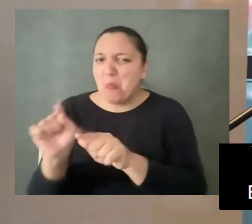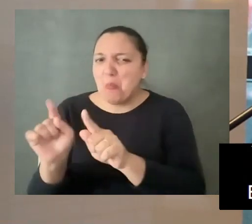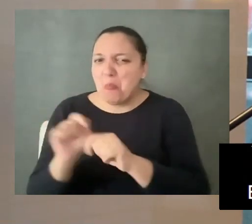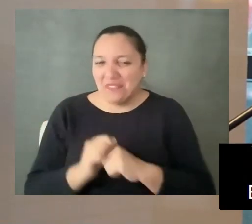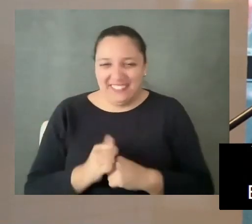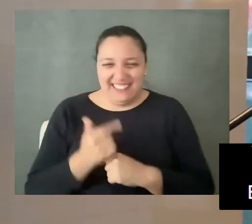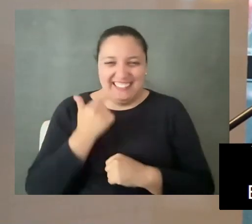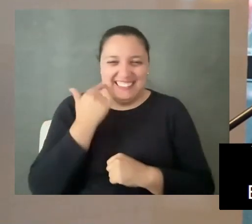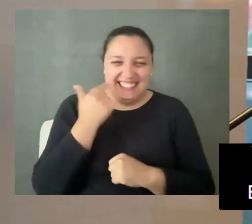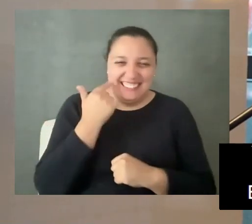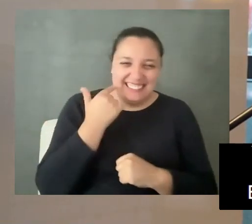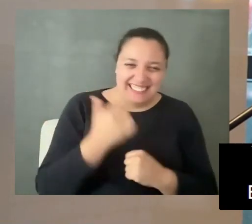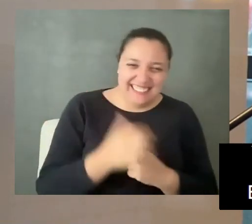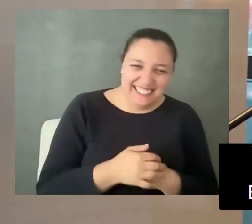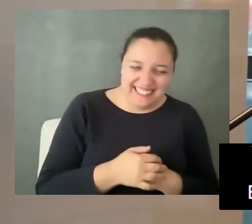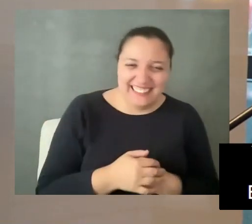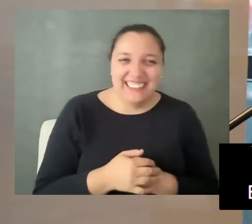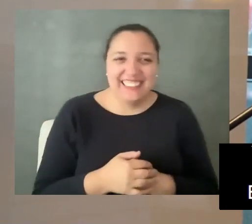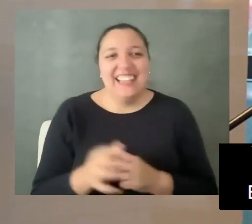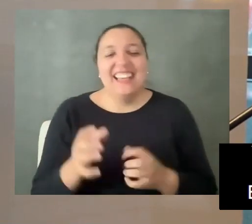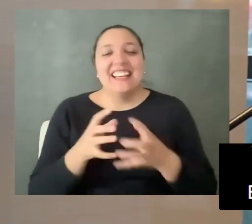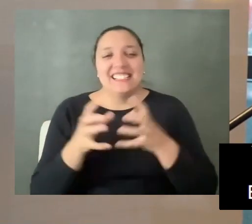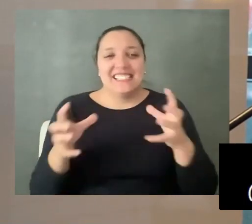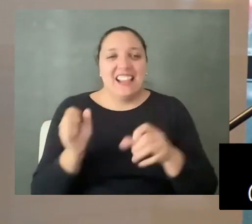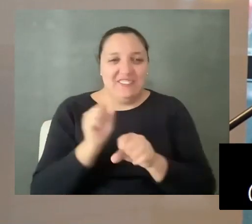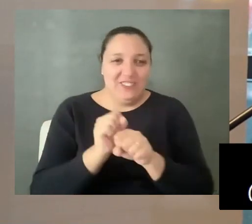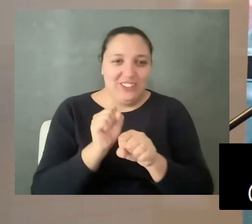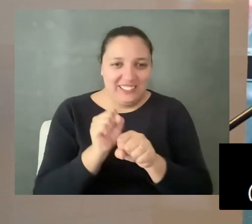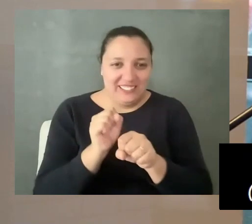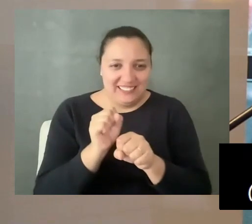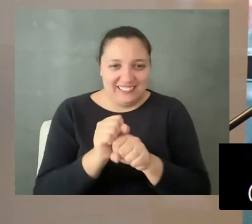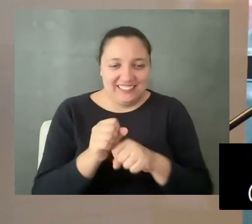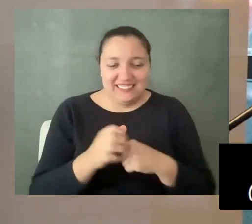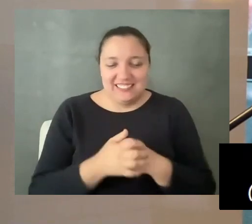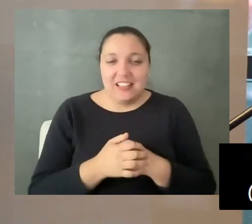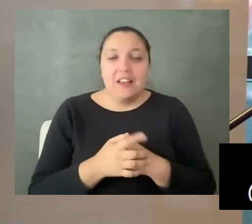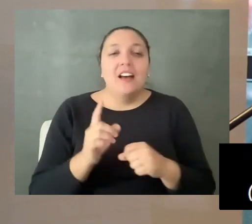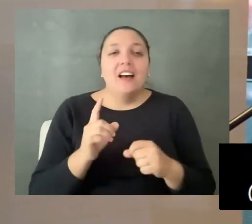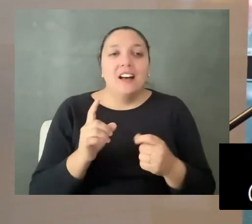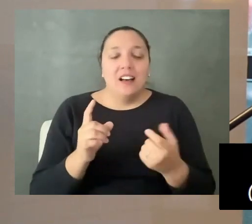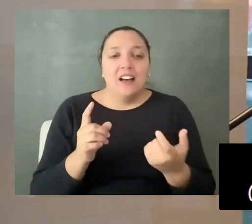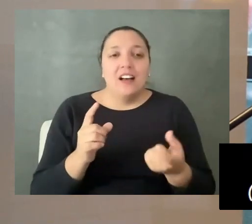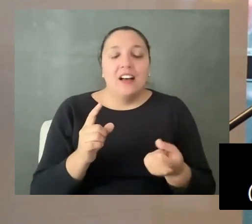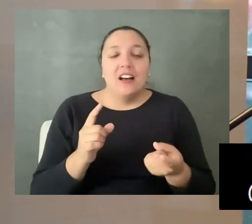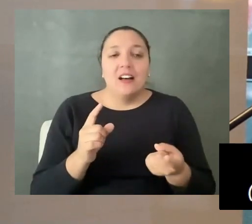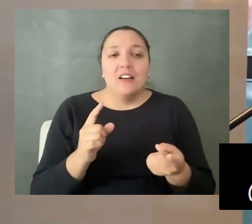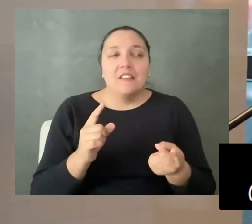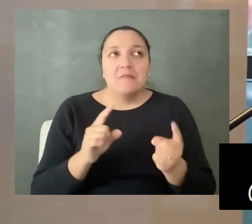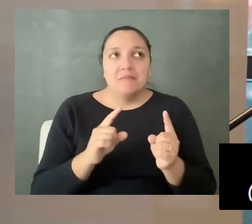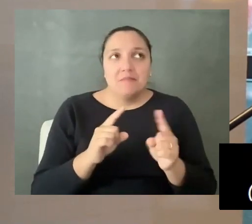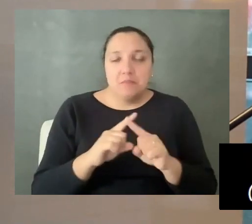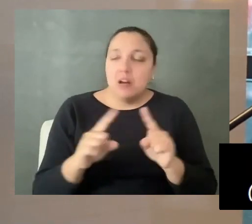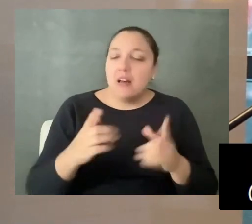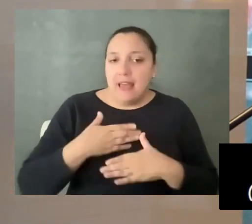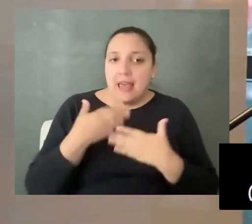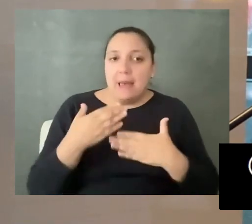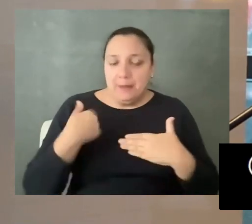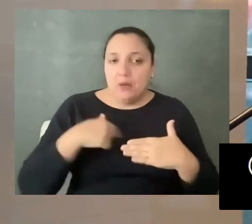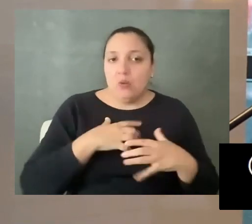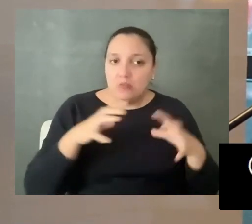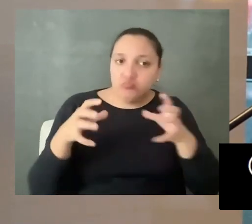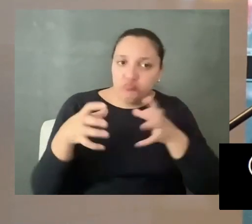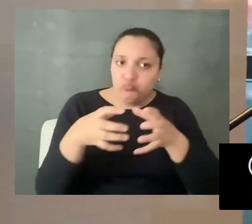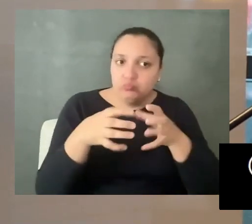there's a lot of work to be done, but I'm glad that we're all working together to get it done. And it's really only